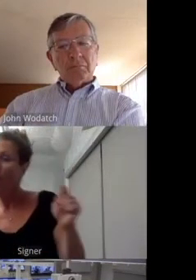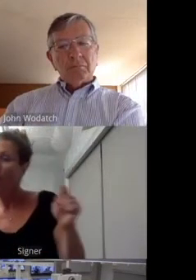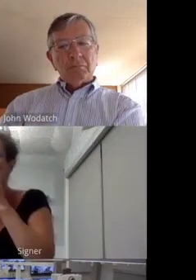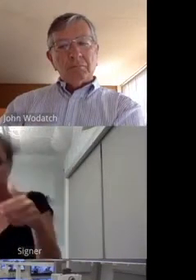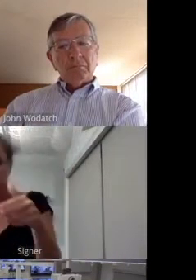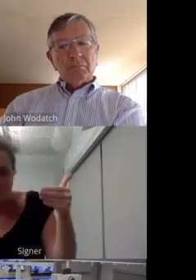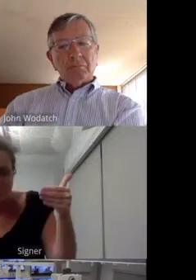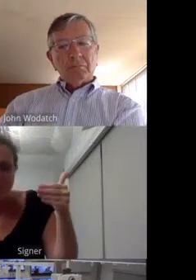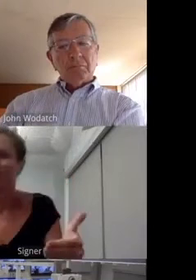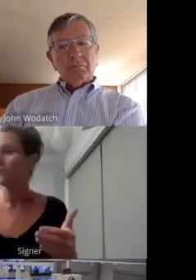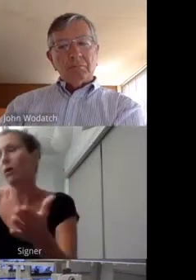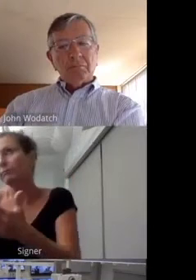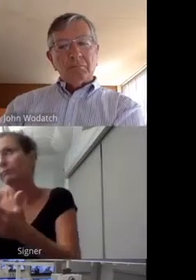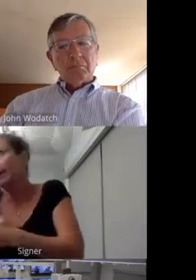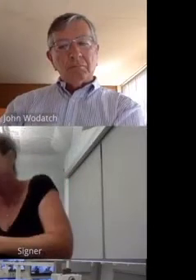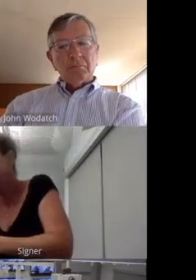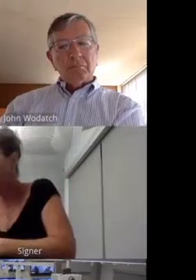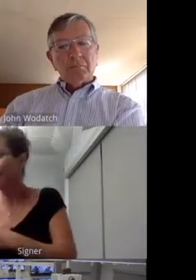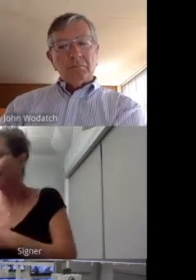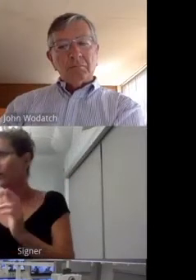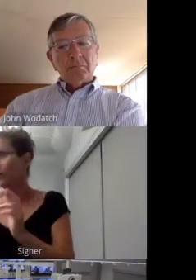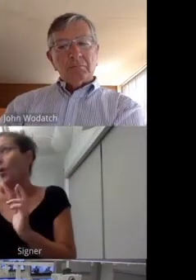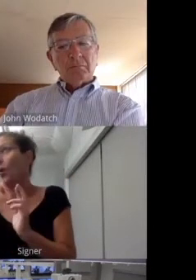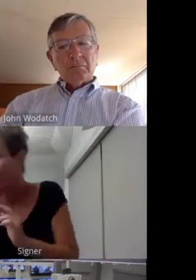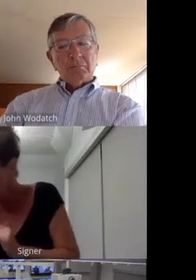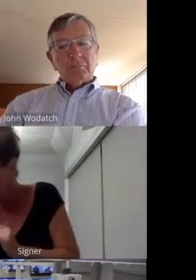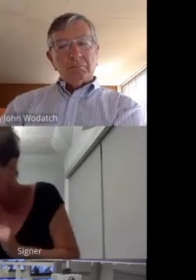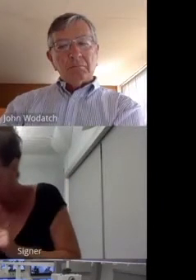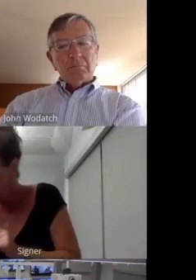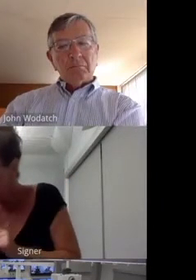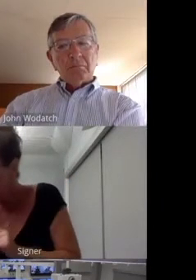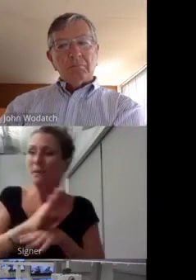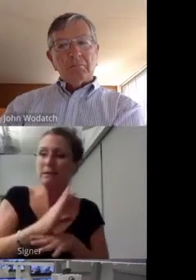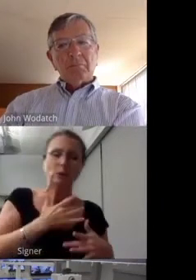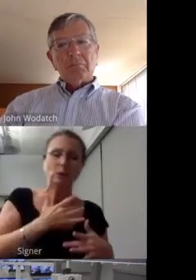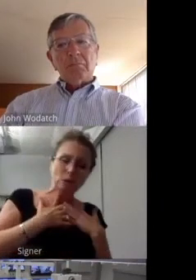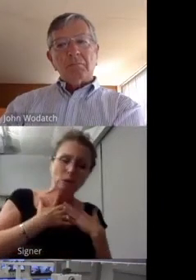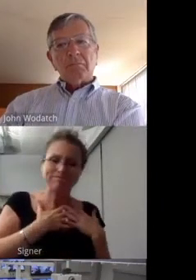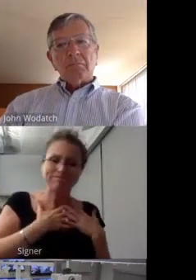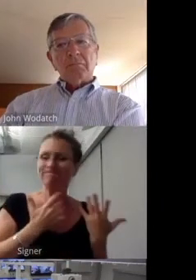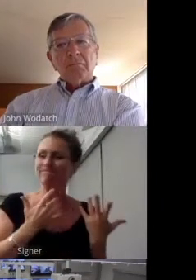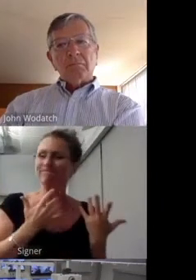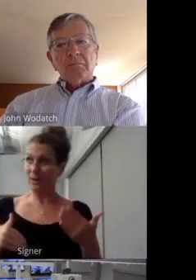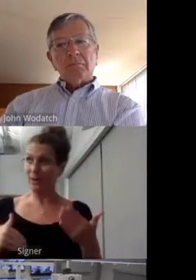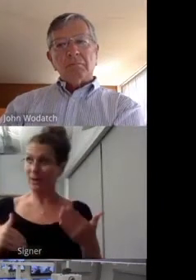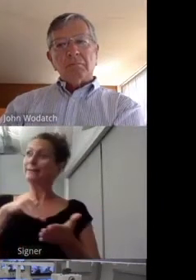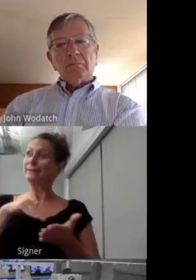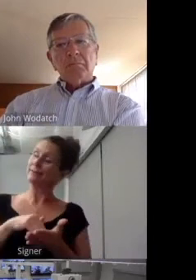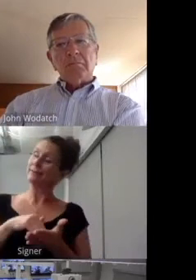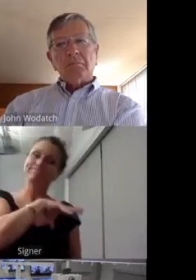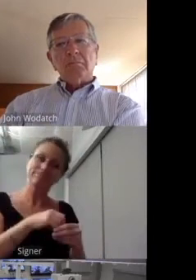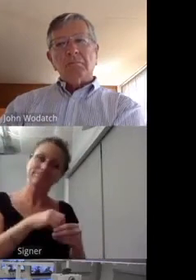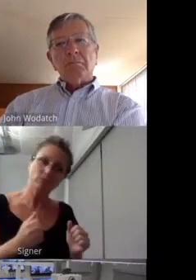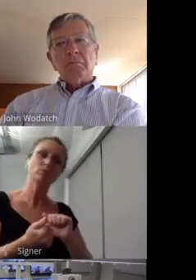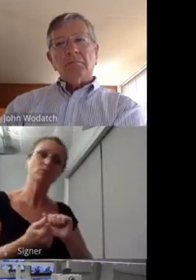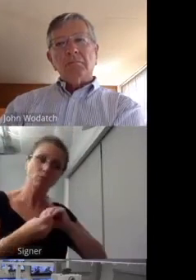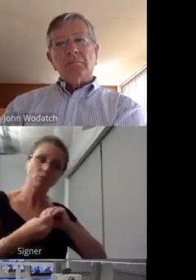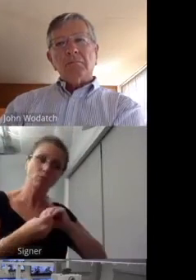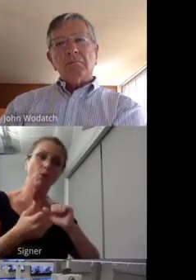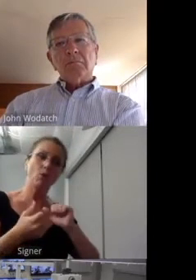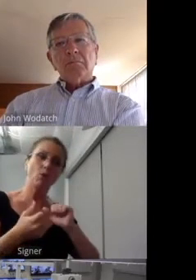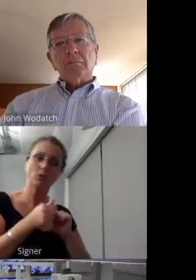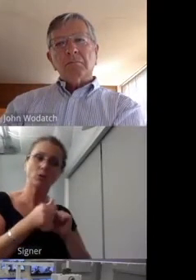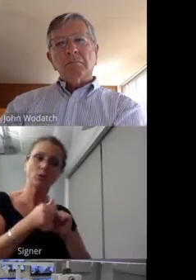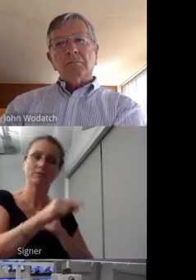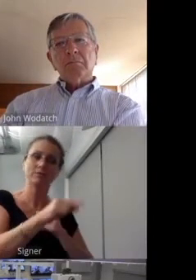it, except for small business. So if I had to do it all over again, and I would advise the federal government not to forget the small business of Canada, because